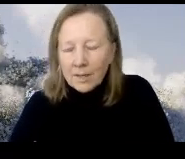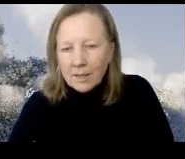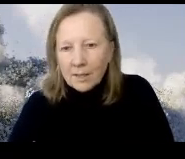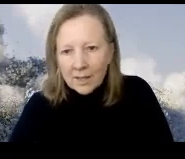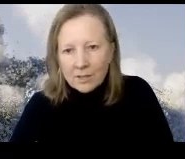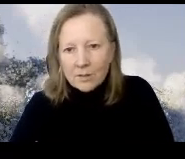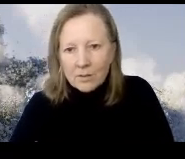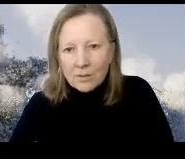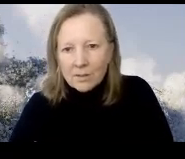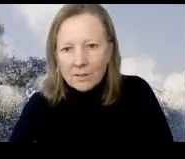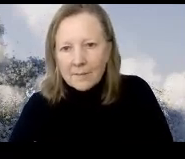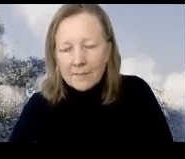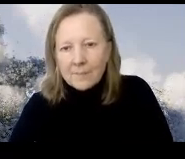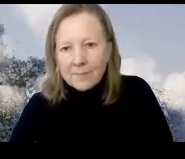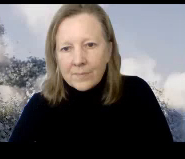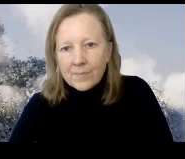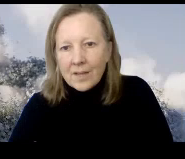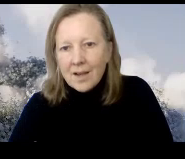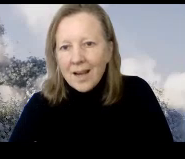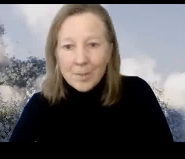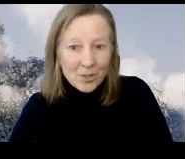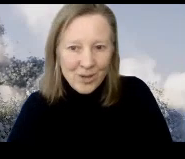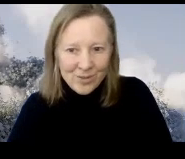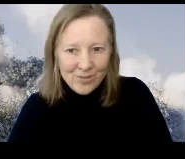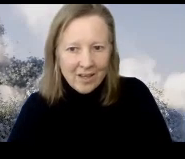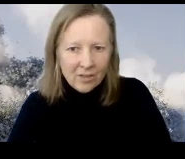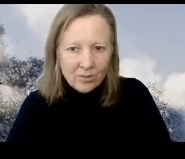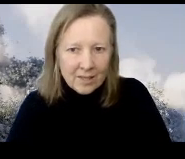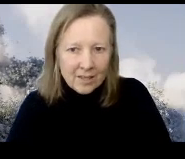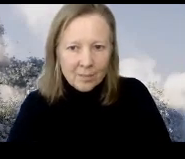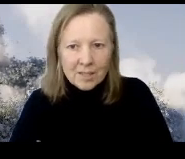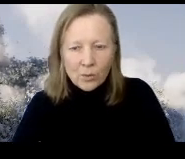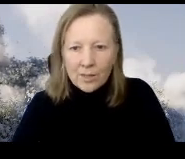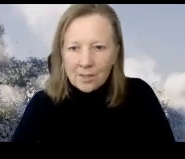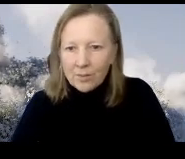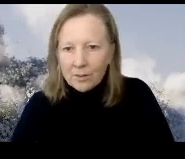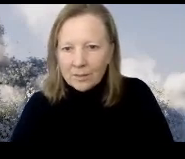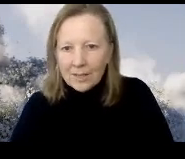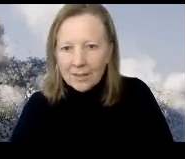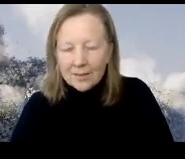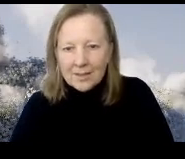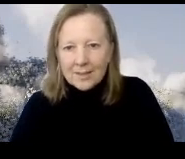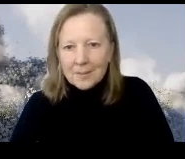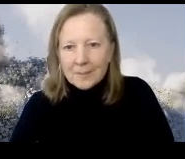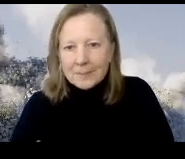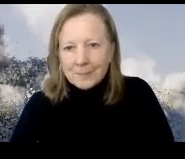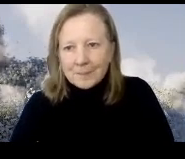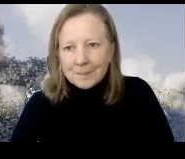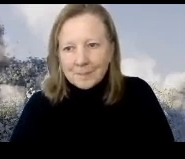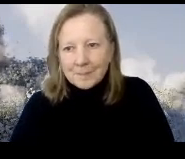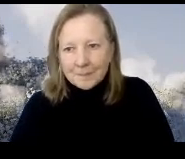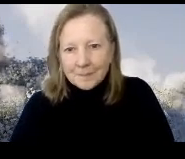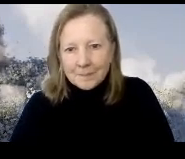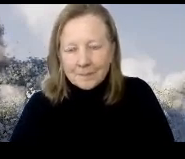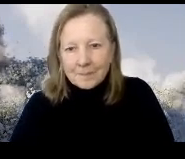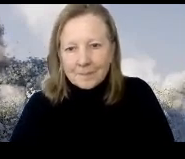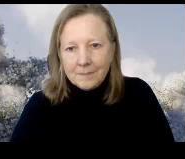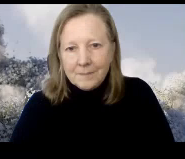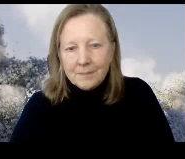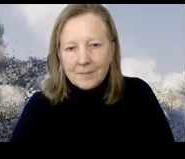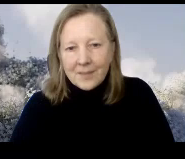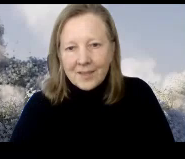or international students. I'm also trying to find other funding, but it's quite difficult right now.